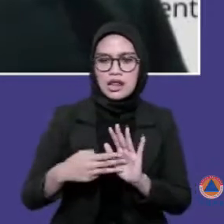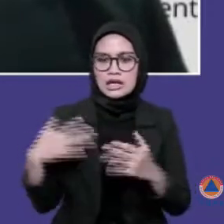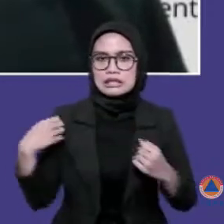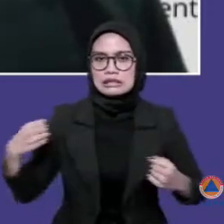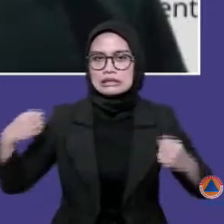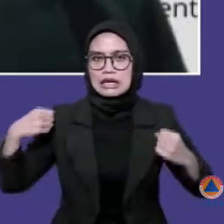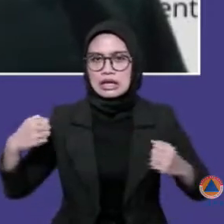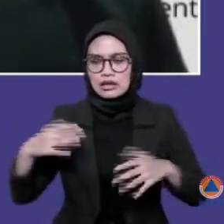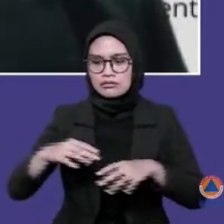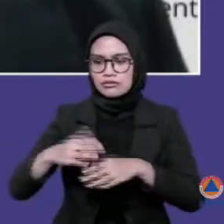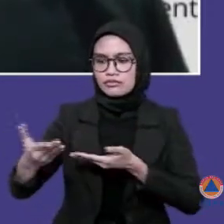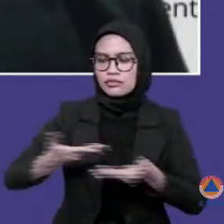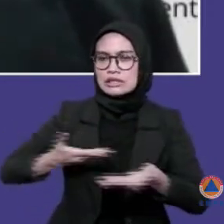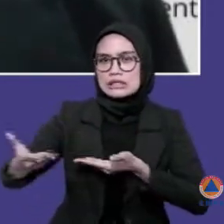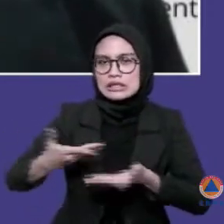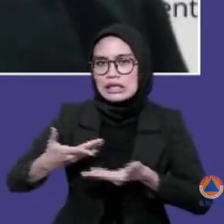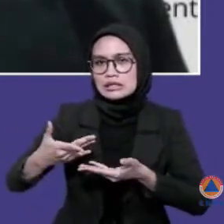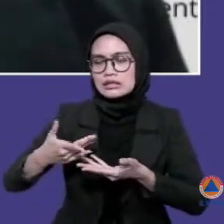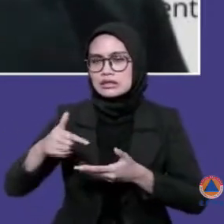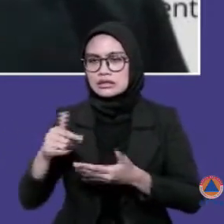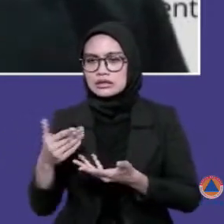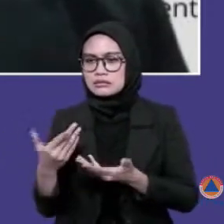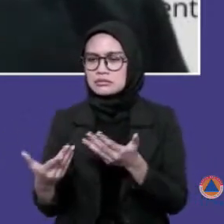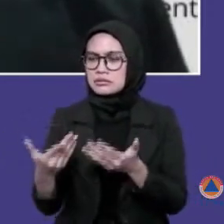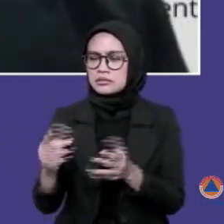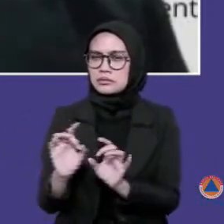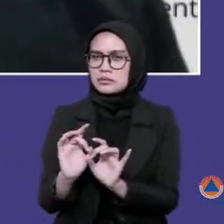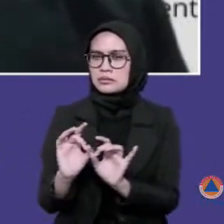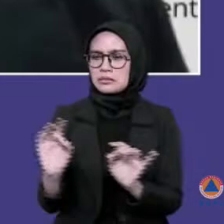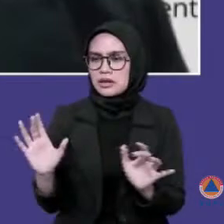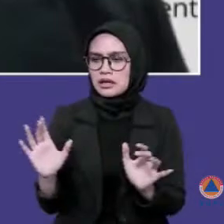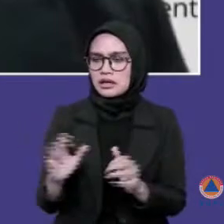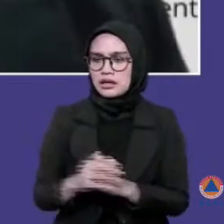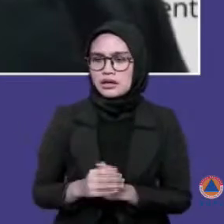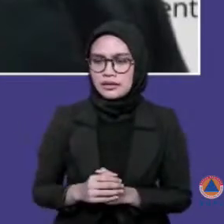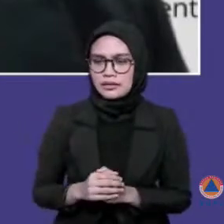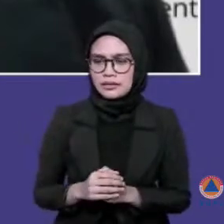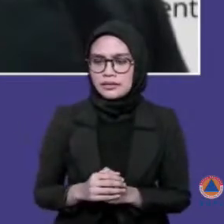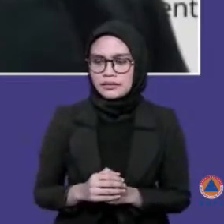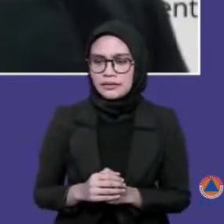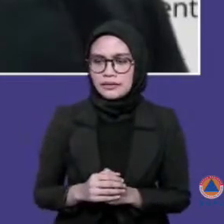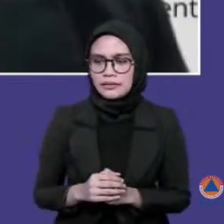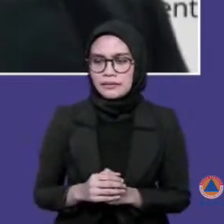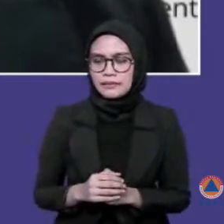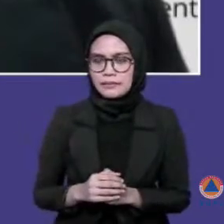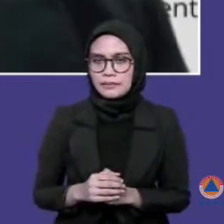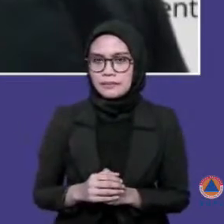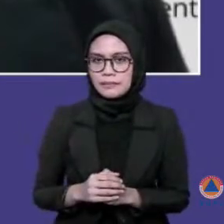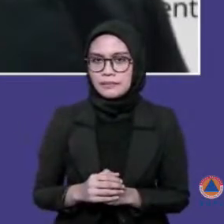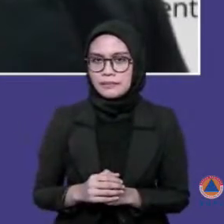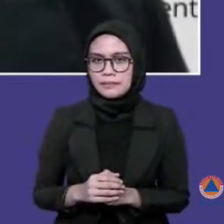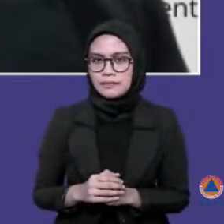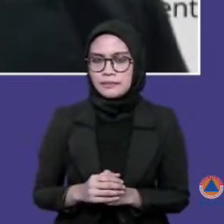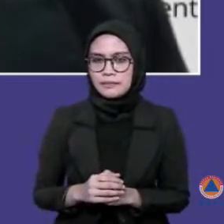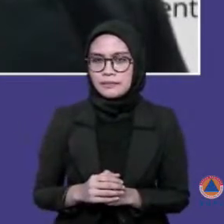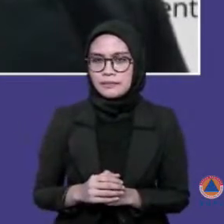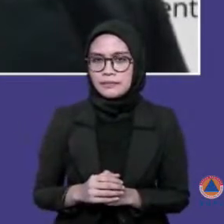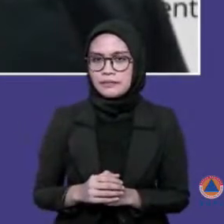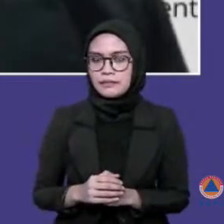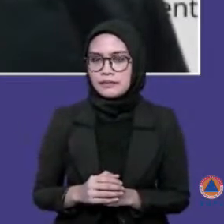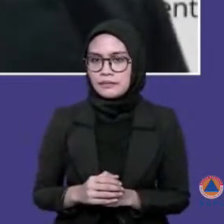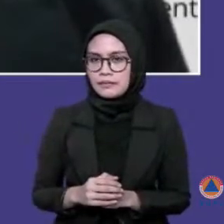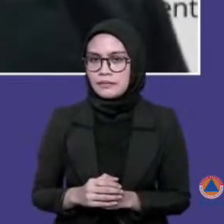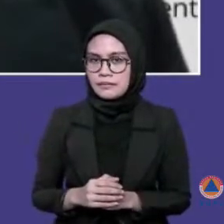case there is a third wave? And I think you do seem to have acted quickly in terms of Omicron.